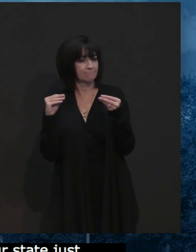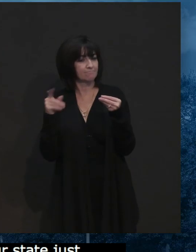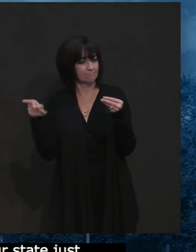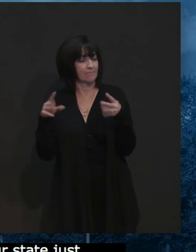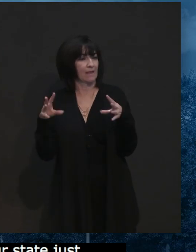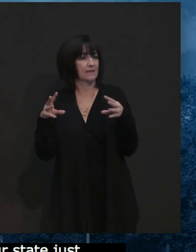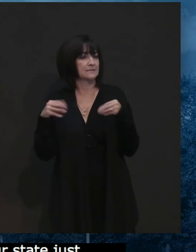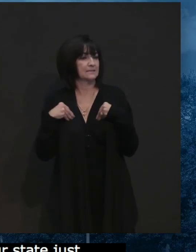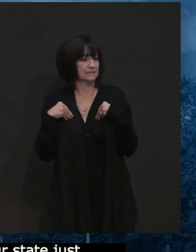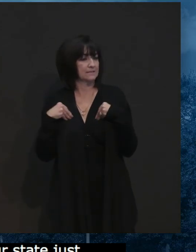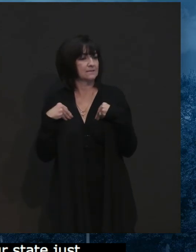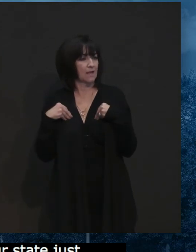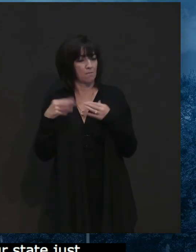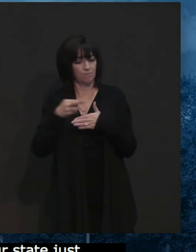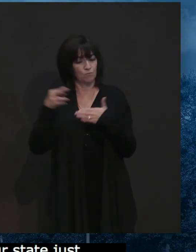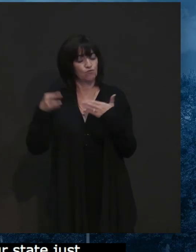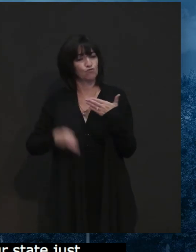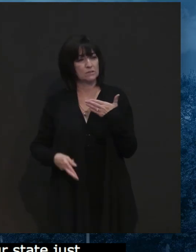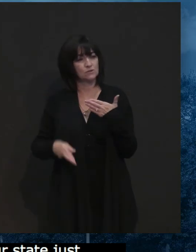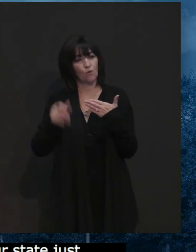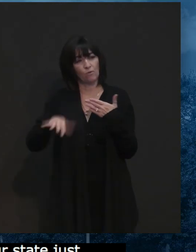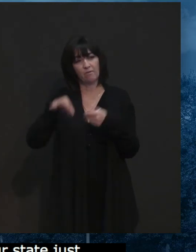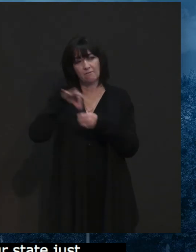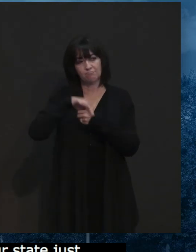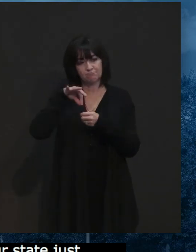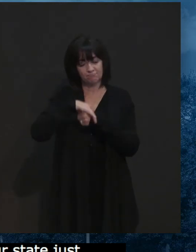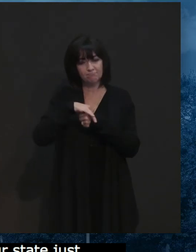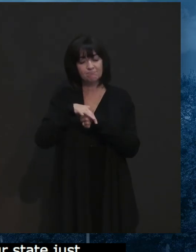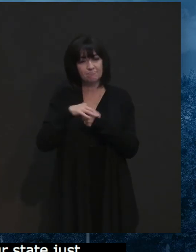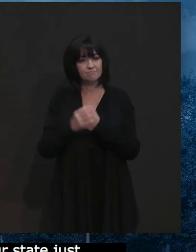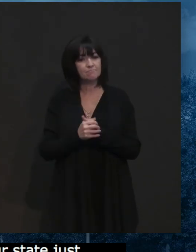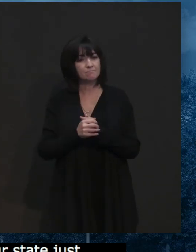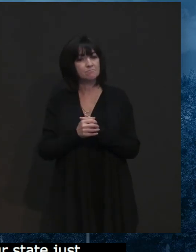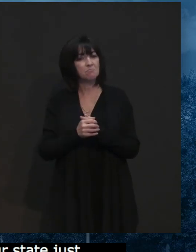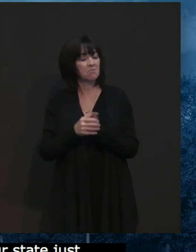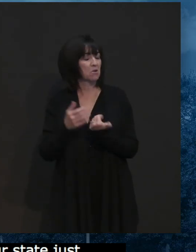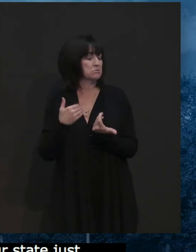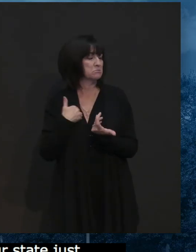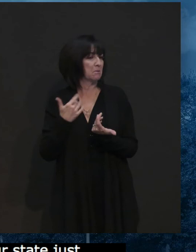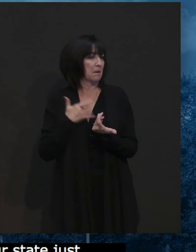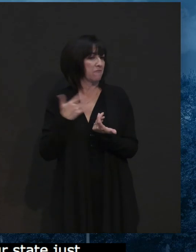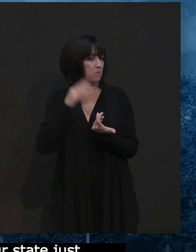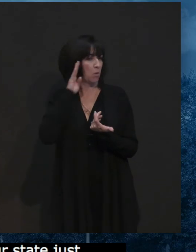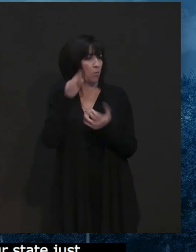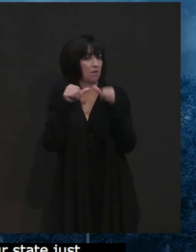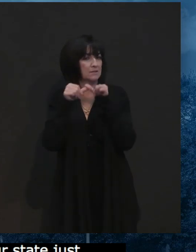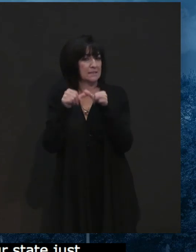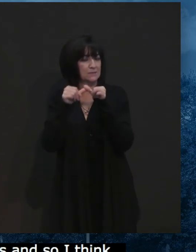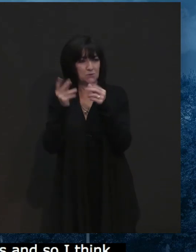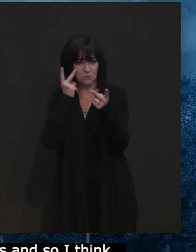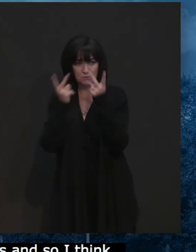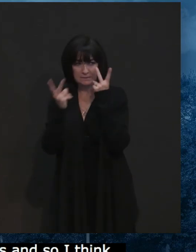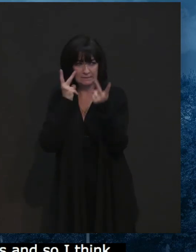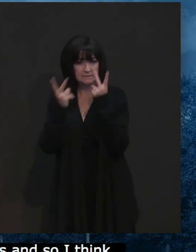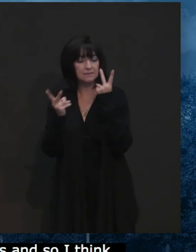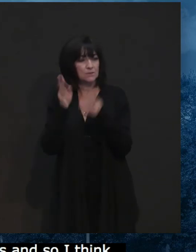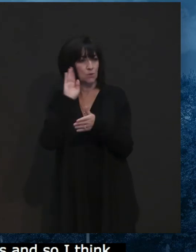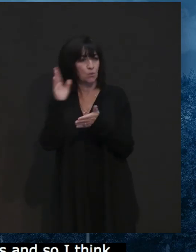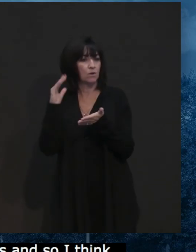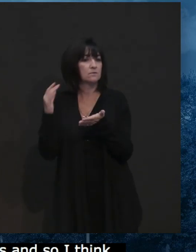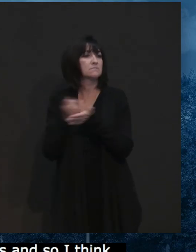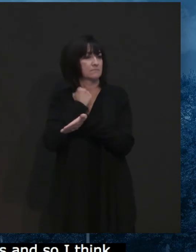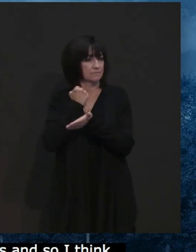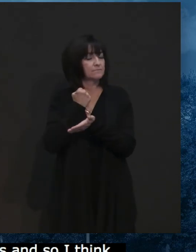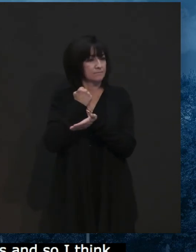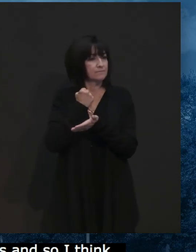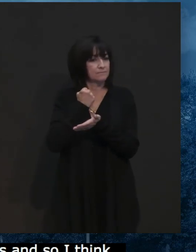accepting the results of the election. And so I think we'll continue to see that. We'll certainly use it in